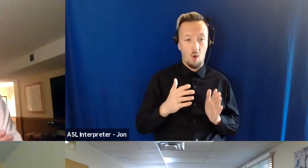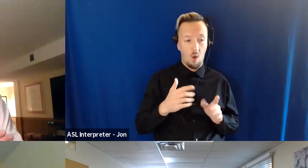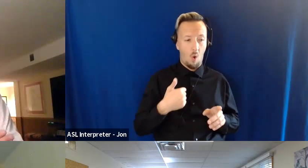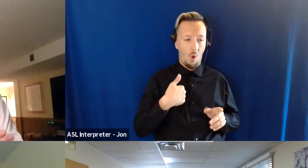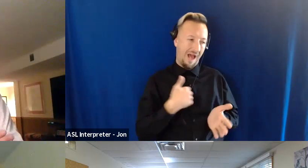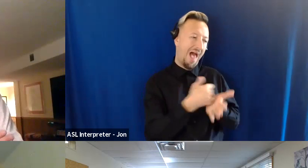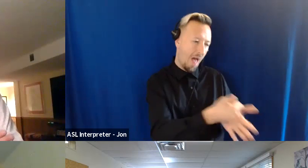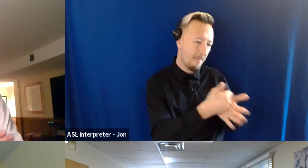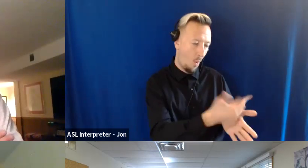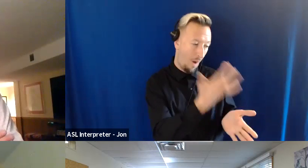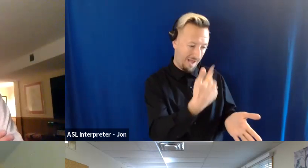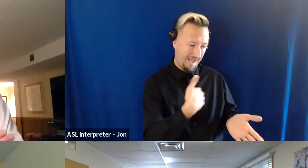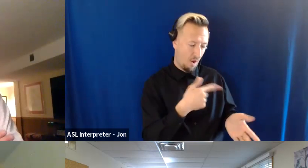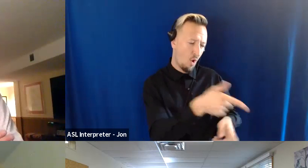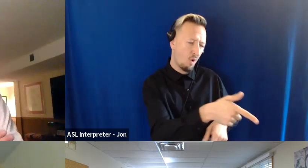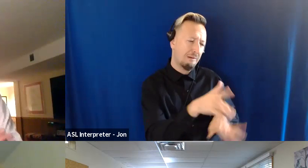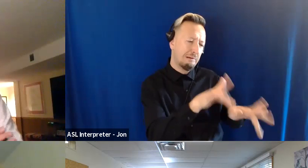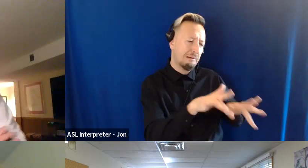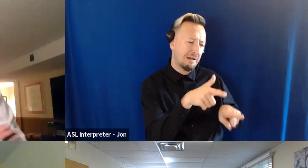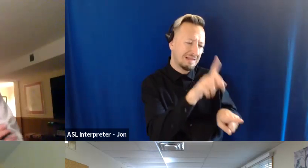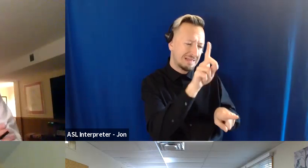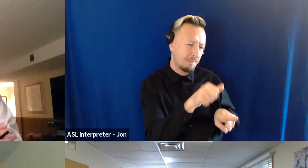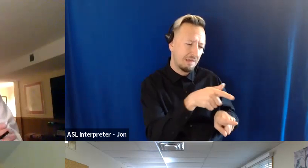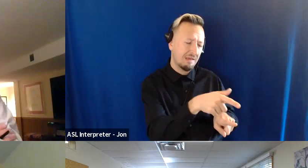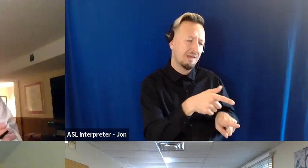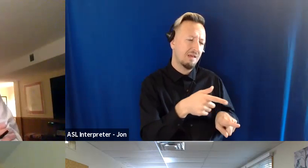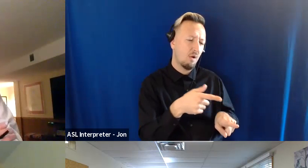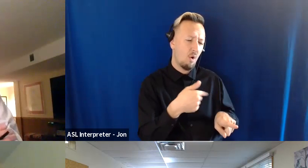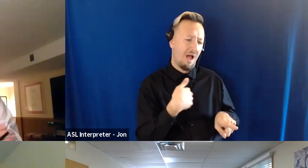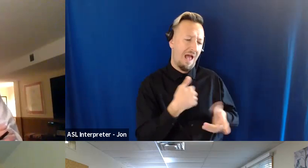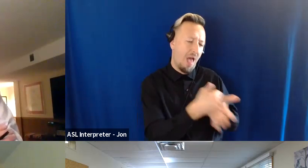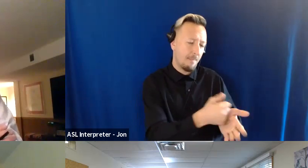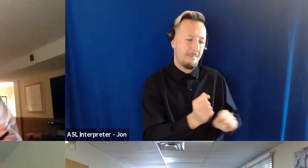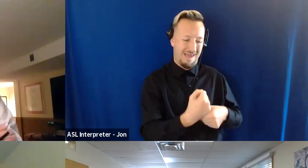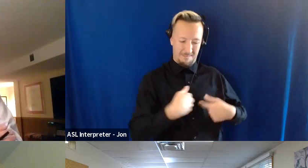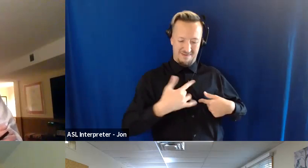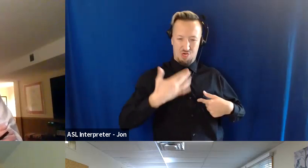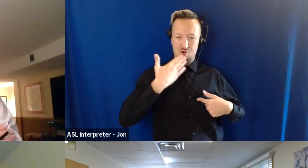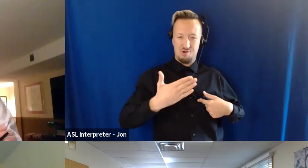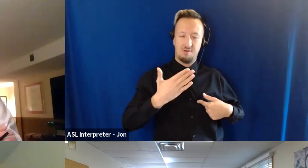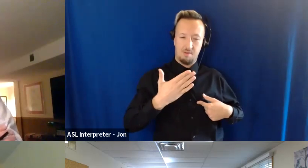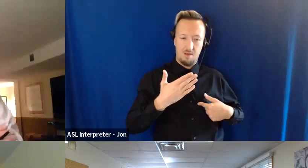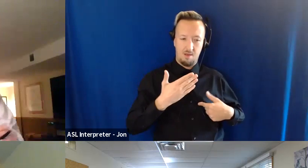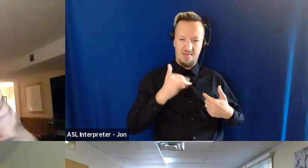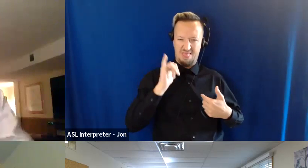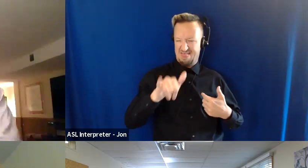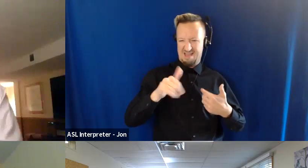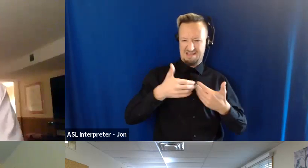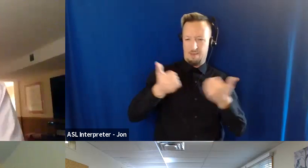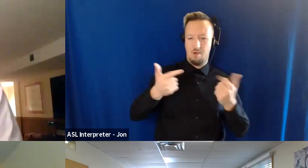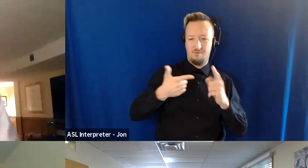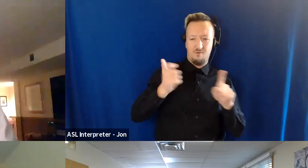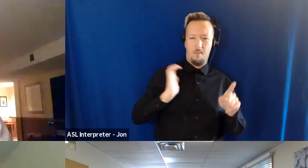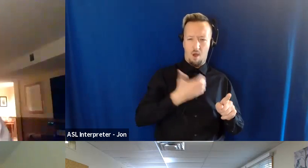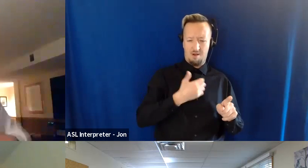me feel good because I can help the poor, disabled, or the immigrants, or the elderly, or whatever, and it separates us from our own humanity in this really